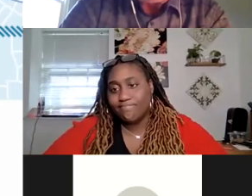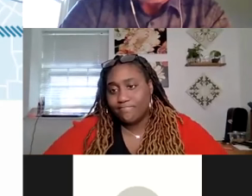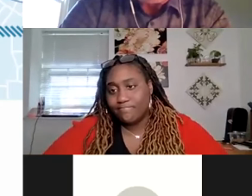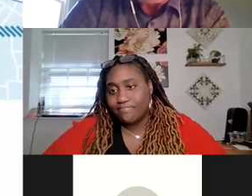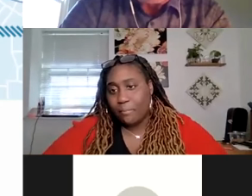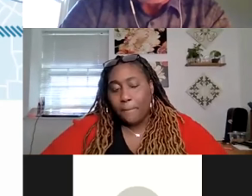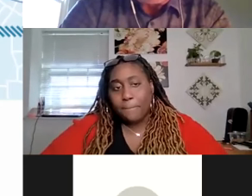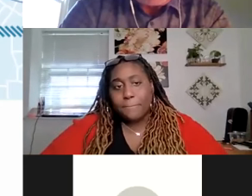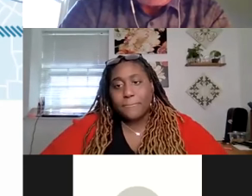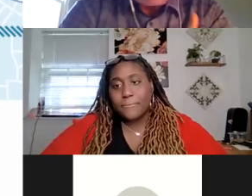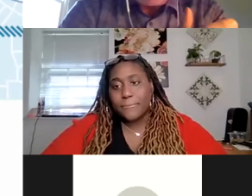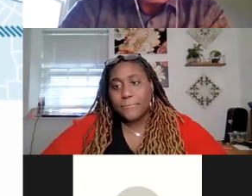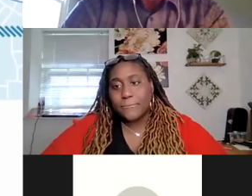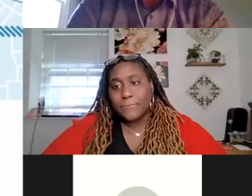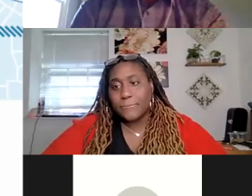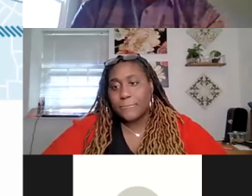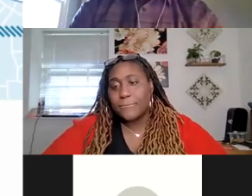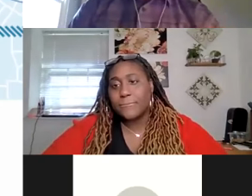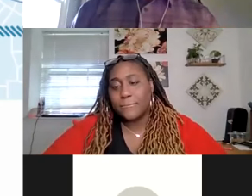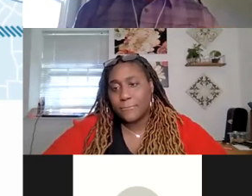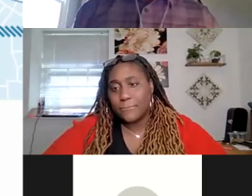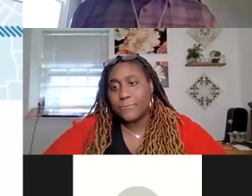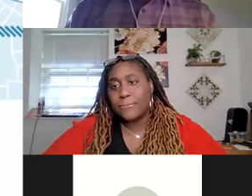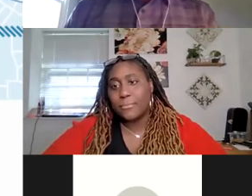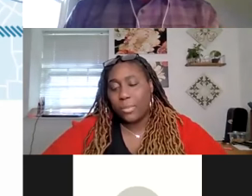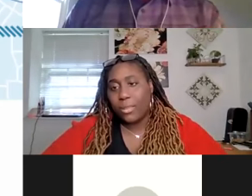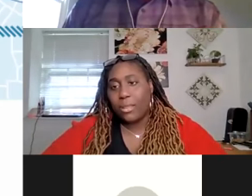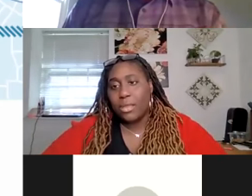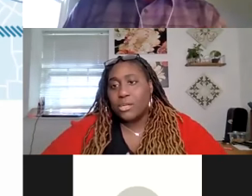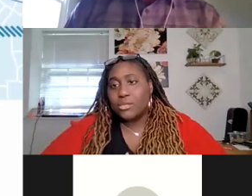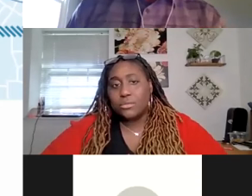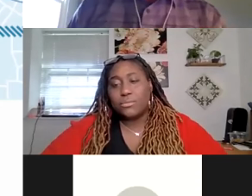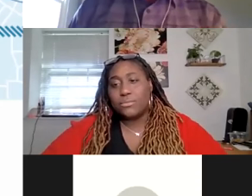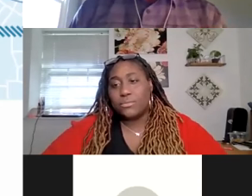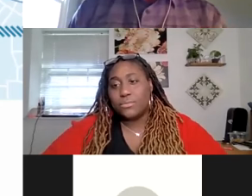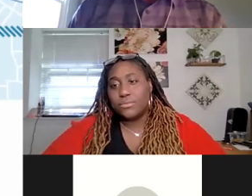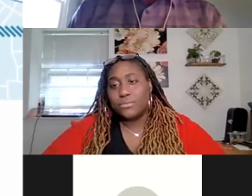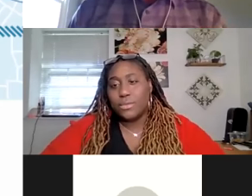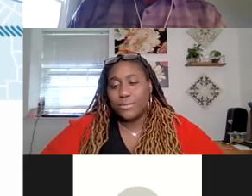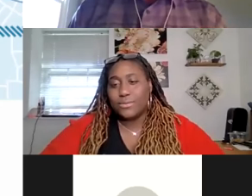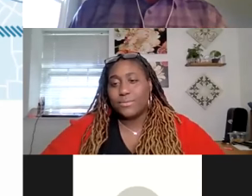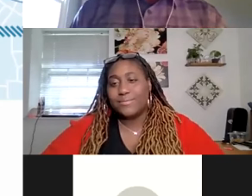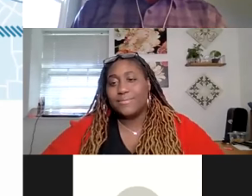these stakeholders. Is this a meeting that happens twice a year? How often,